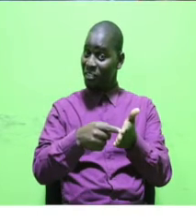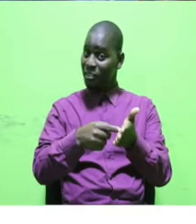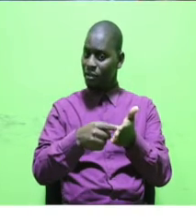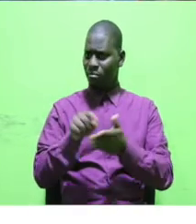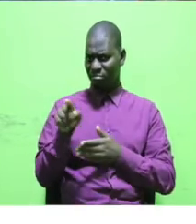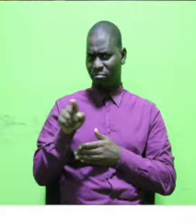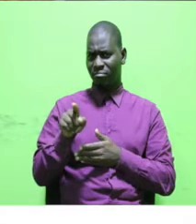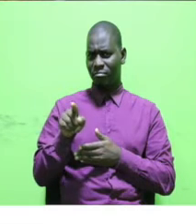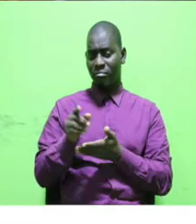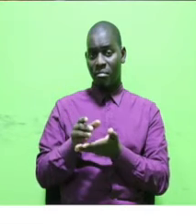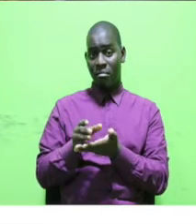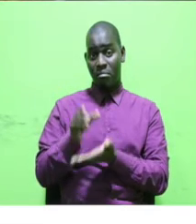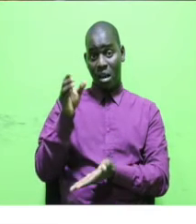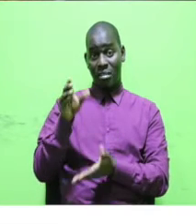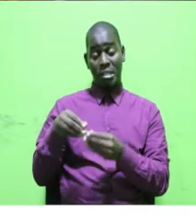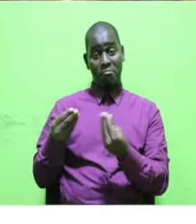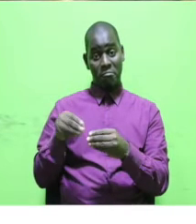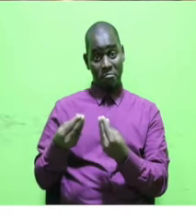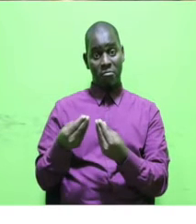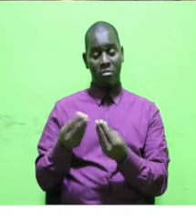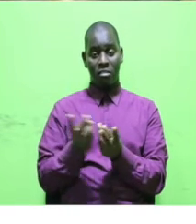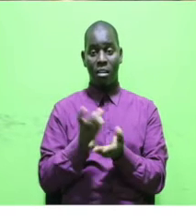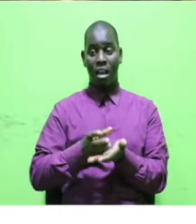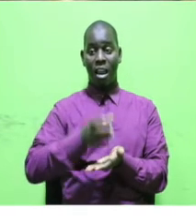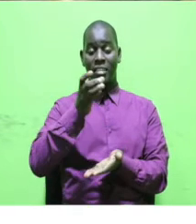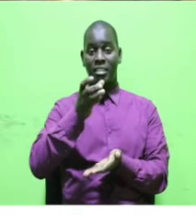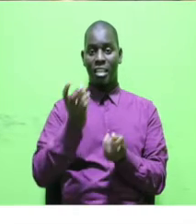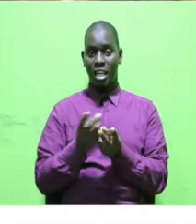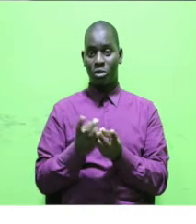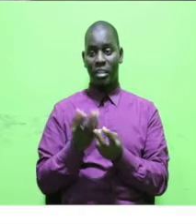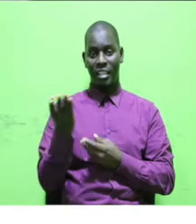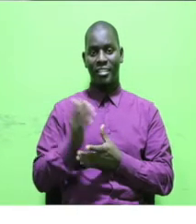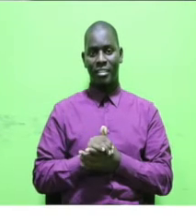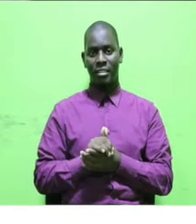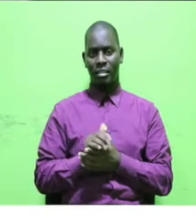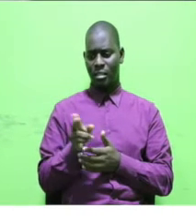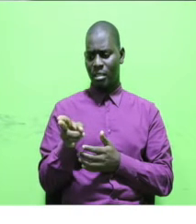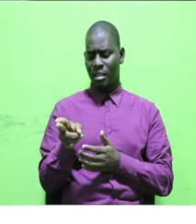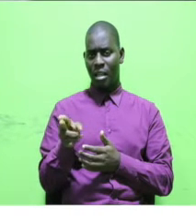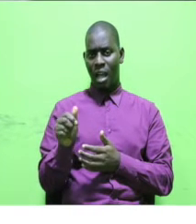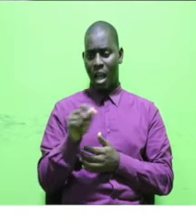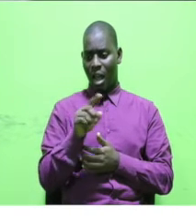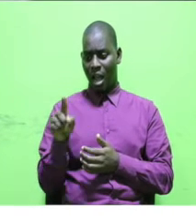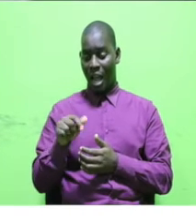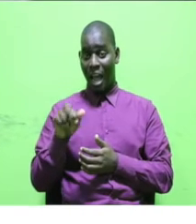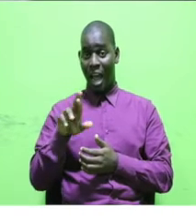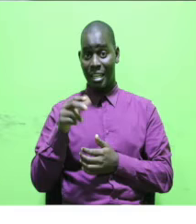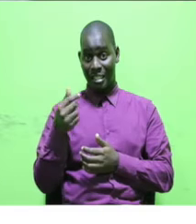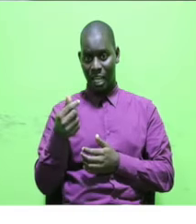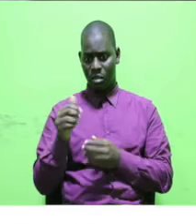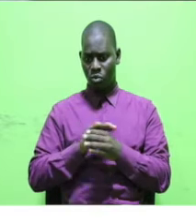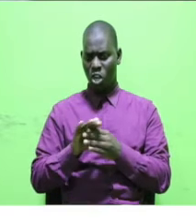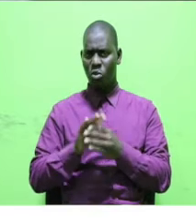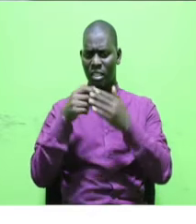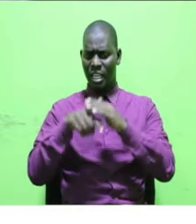are plastics, glasses, and metals. Hazardous waste is the waste that pose